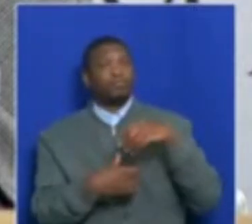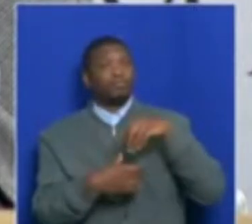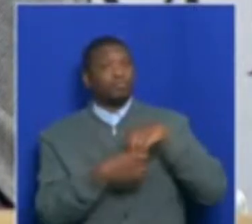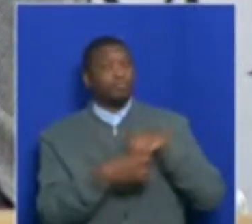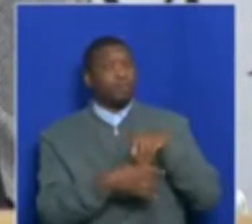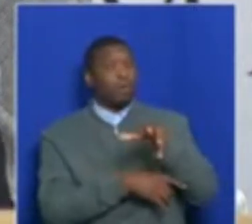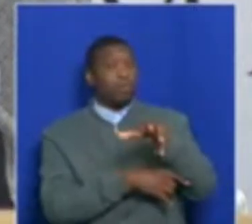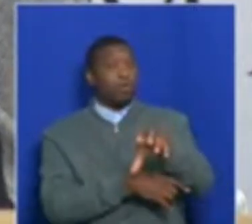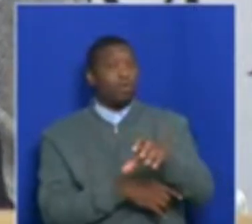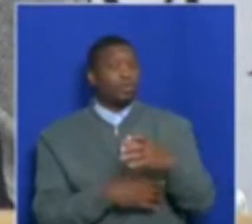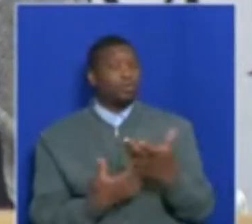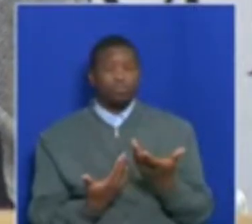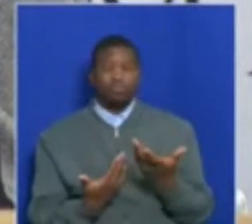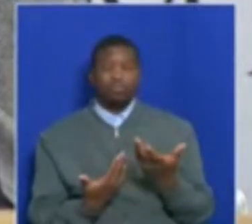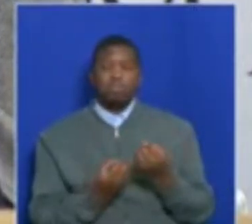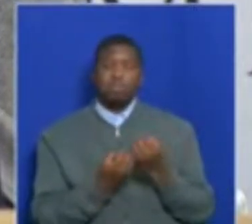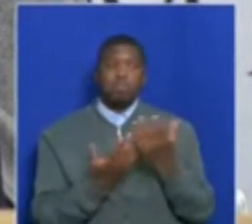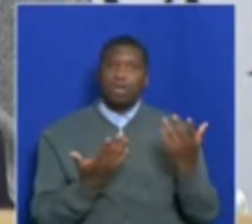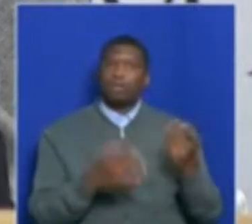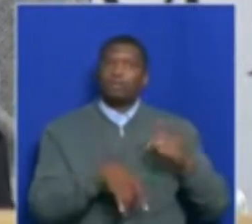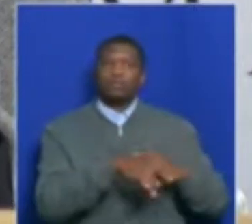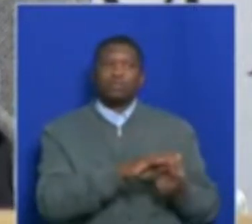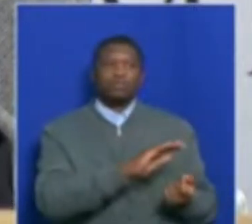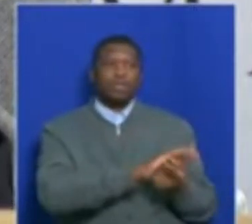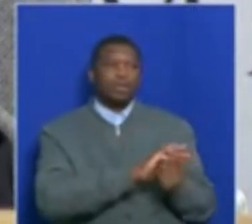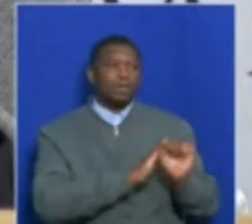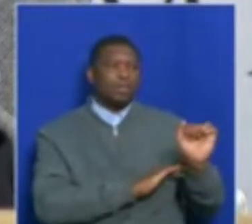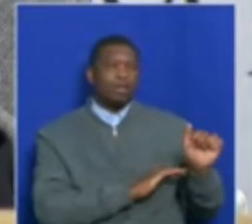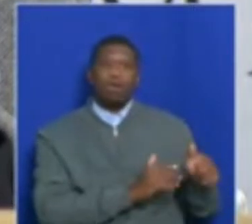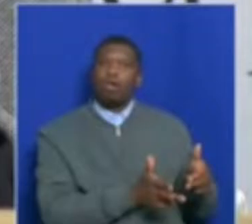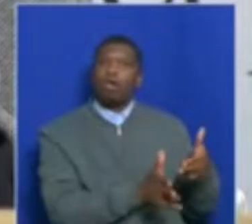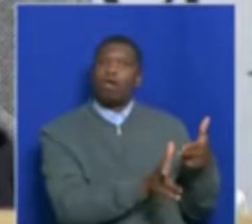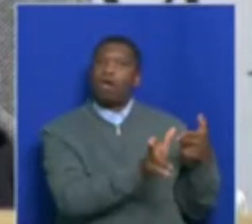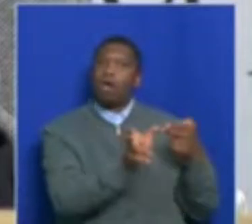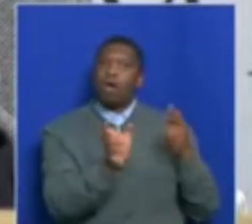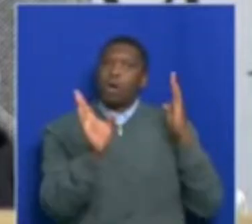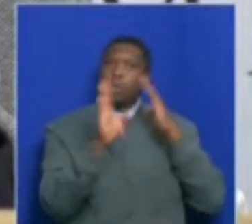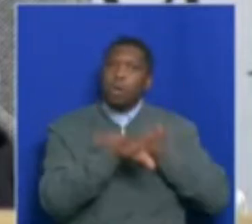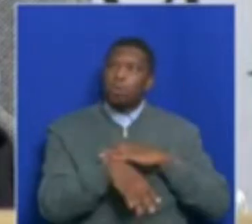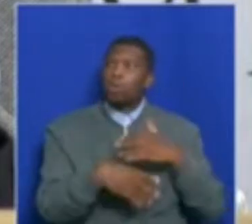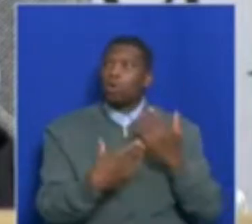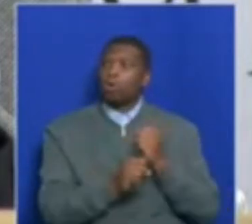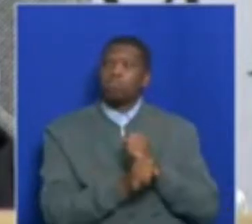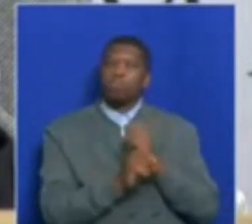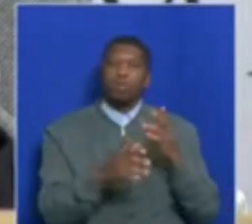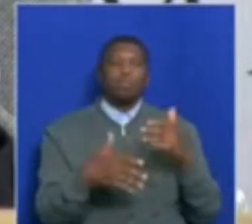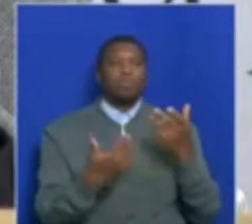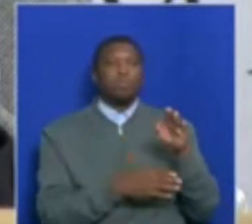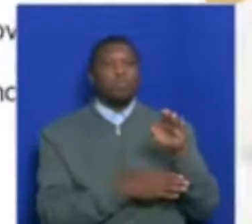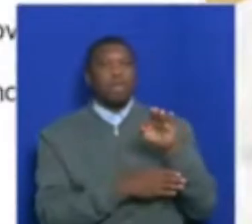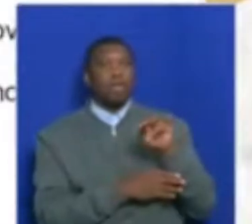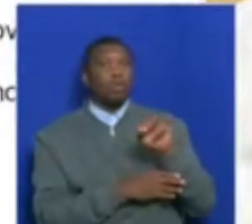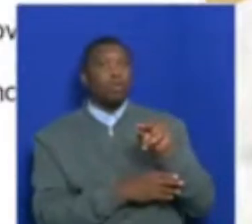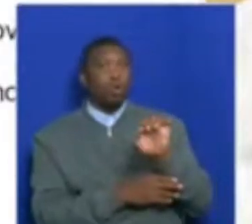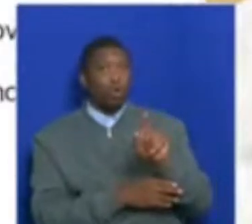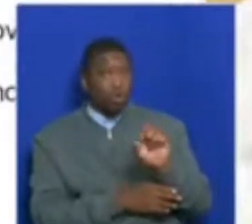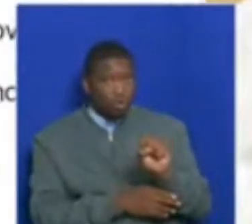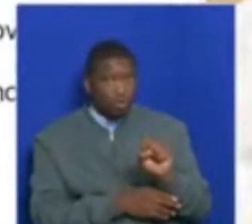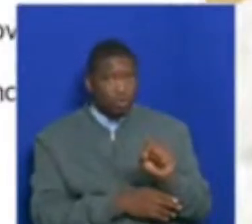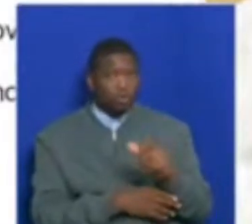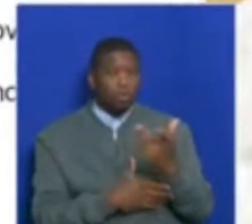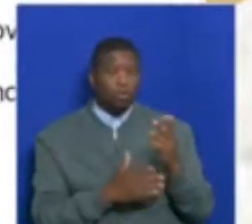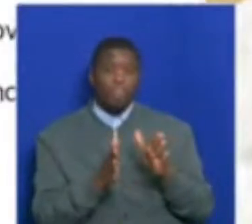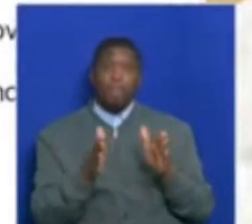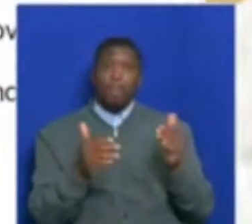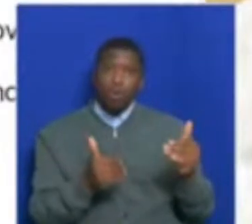rifles, explosives, explosive device, banknotes, or banknote boxes are found